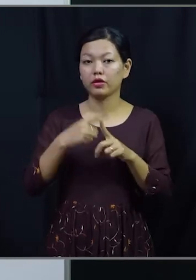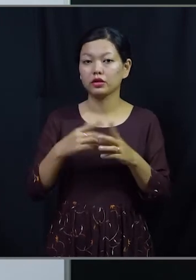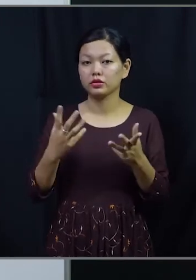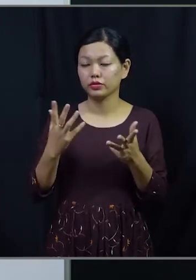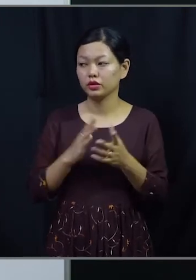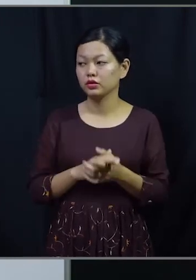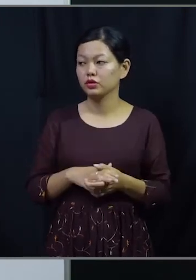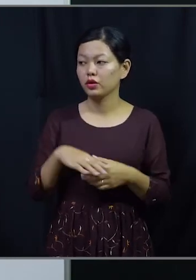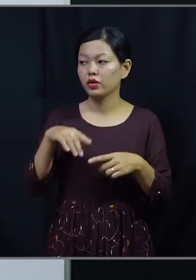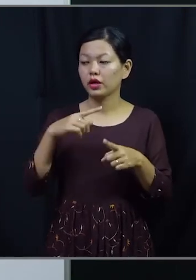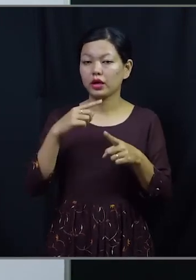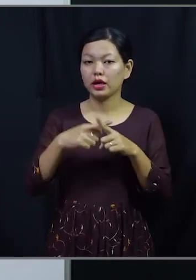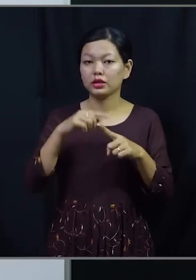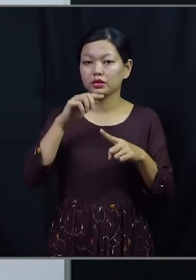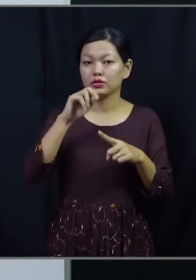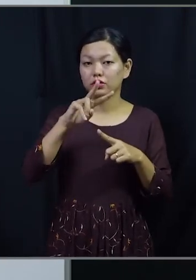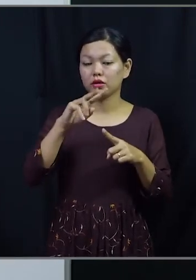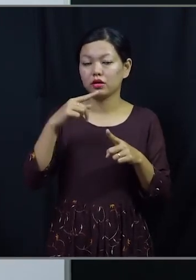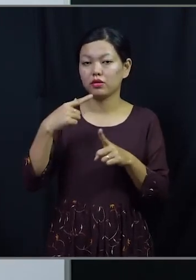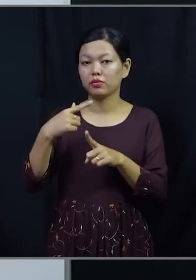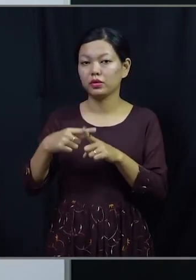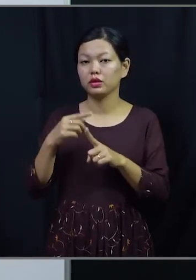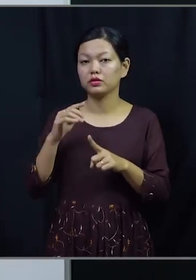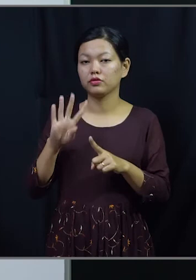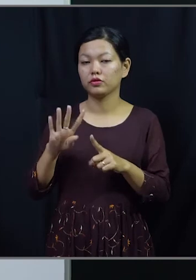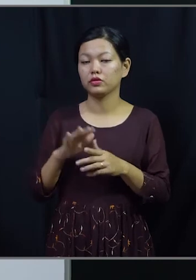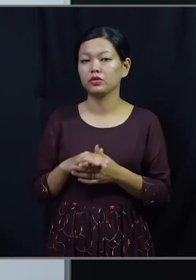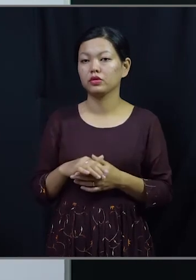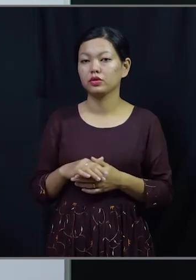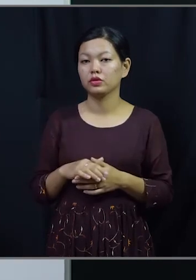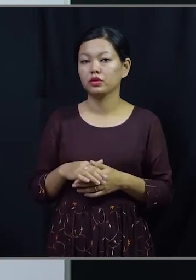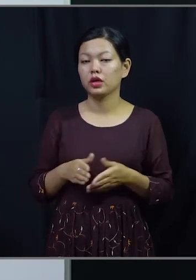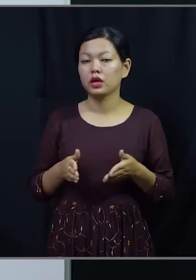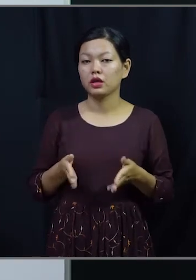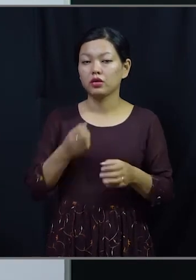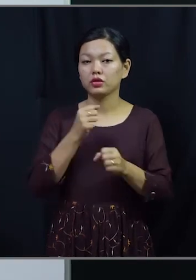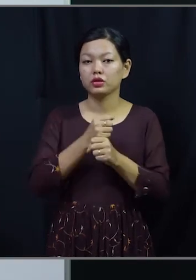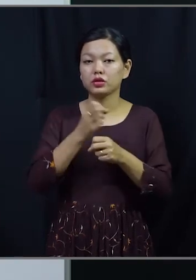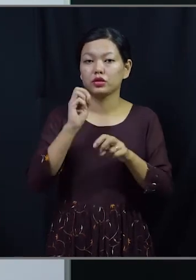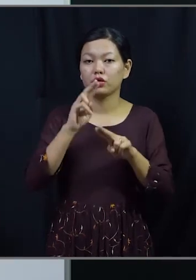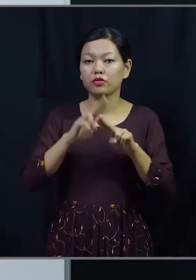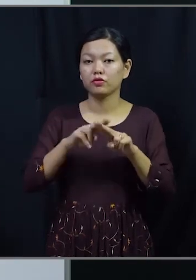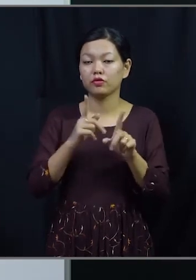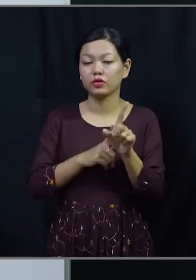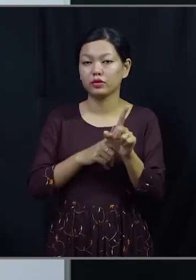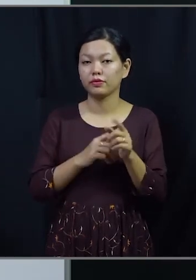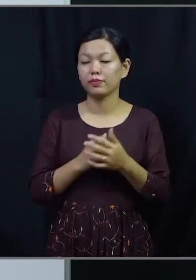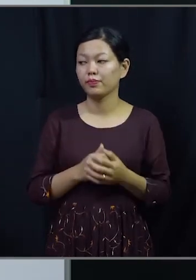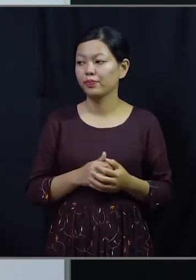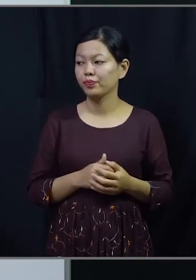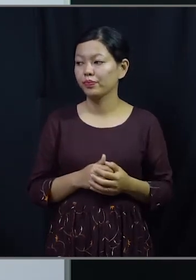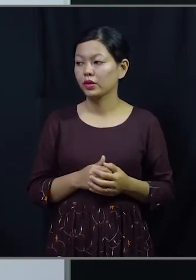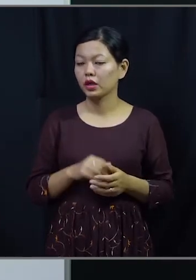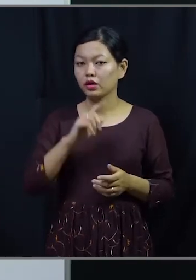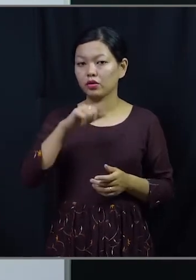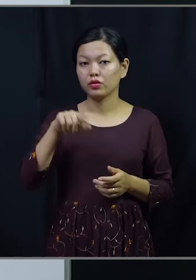squared plus 4. X squared plus 4. Then in g of y, that is root over y minus 4, right? So